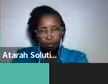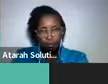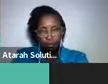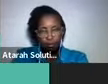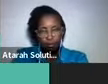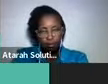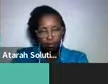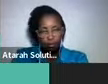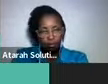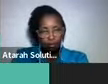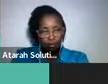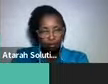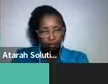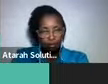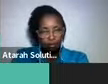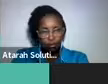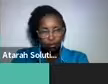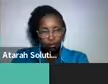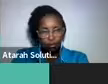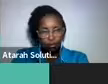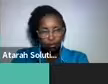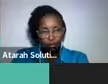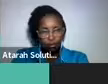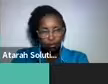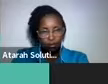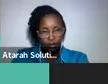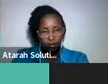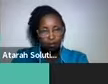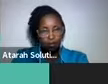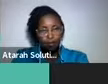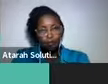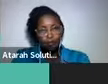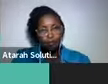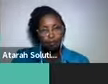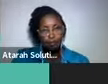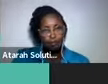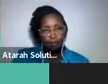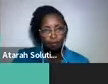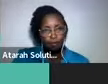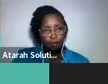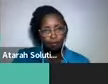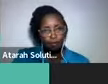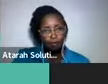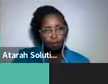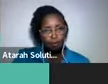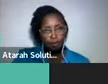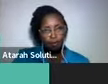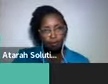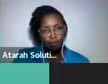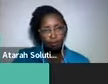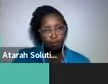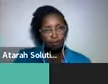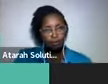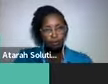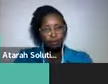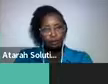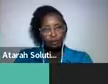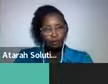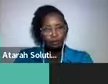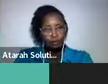LinkedIn's algorithm, TikTok's algorithm to generate the results we need. So when we look at results, we look at two